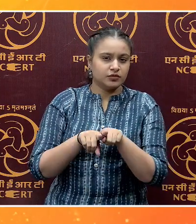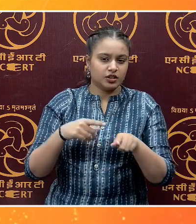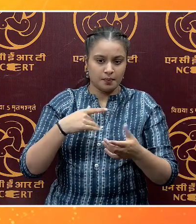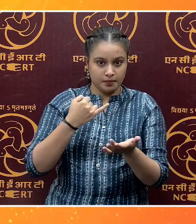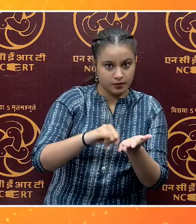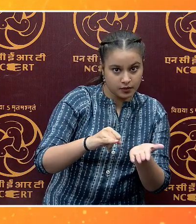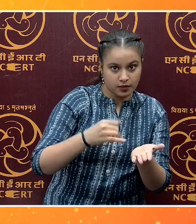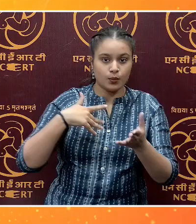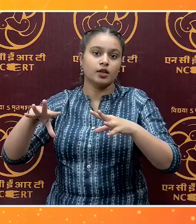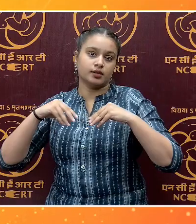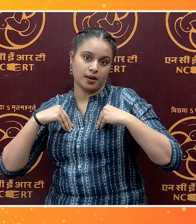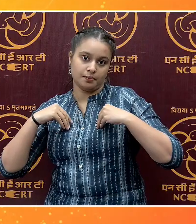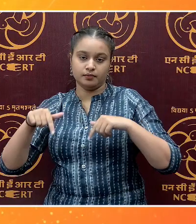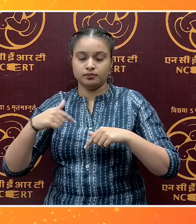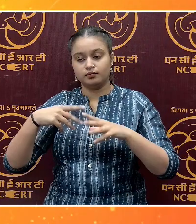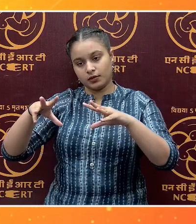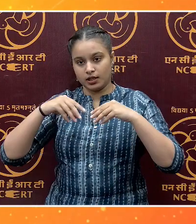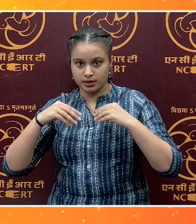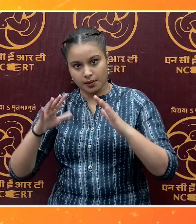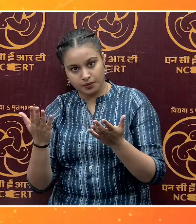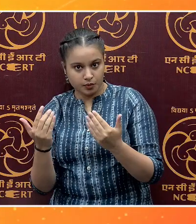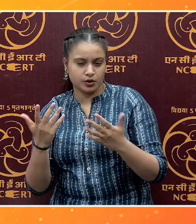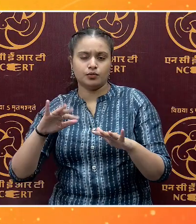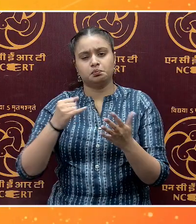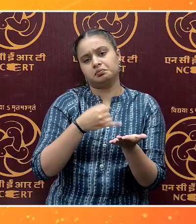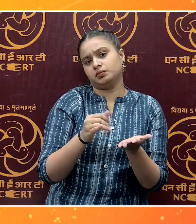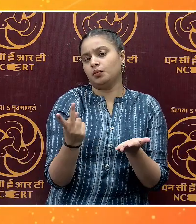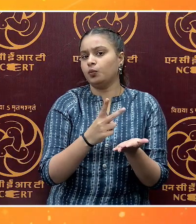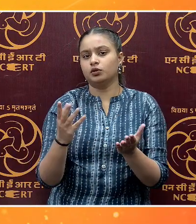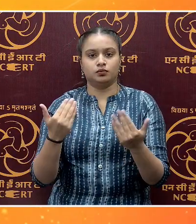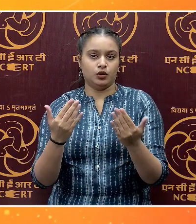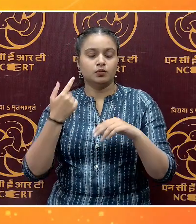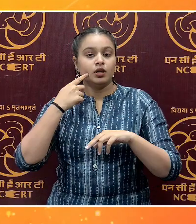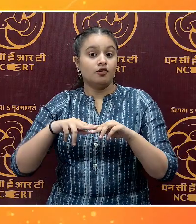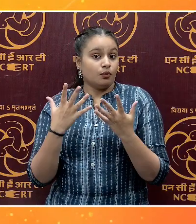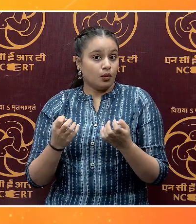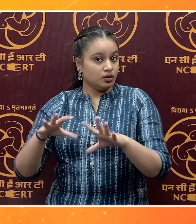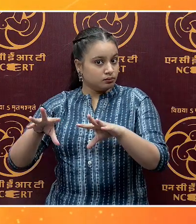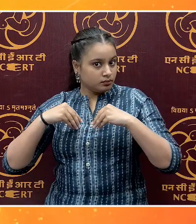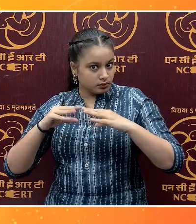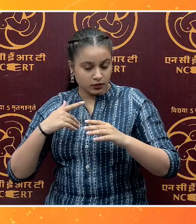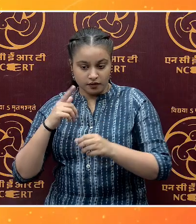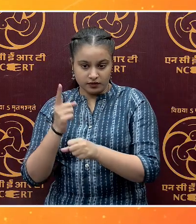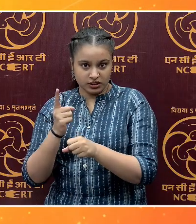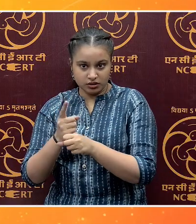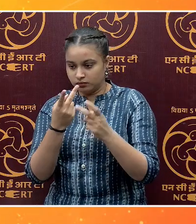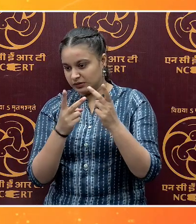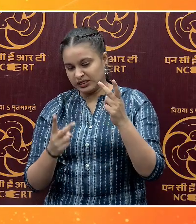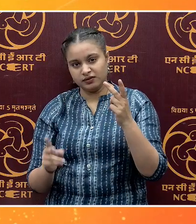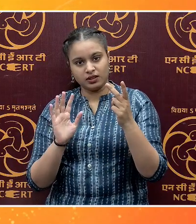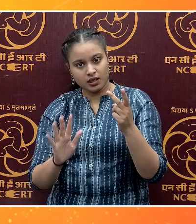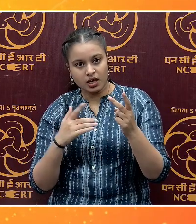and accept. I can accept the request or I can reject the request. And the same like teacher, we have a different flow as well from the